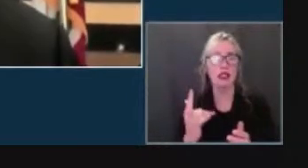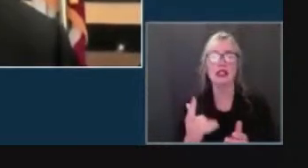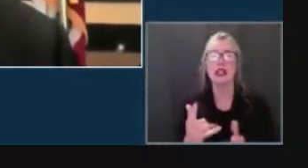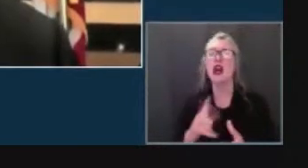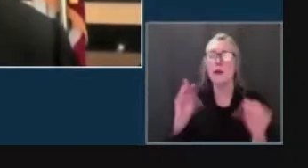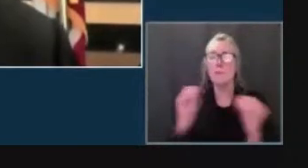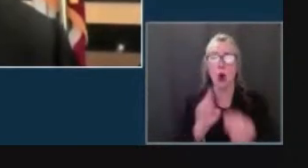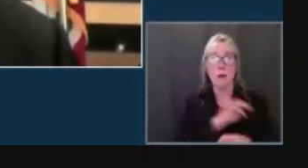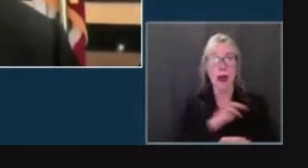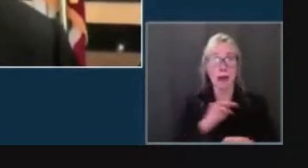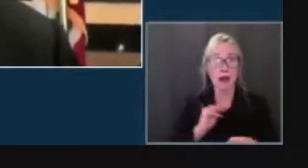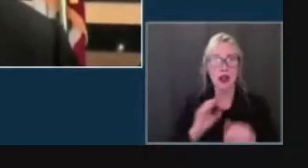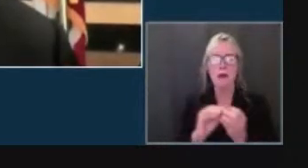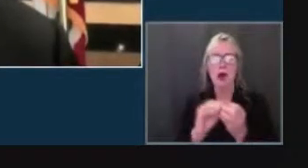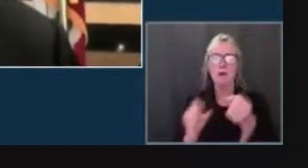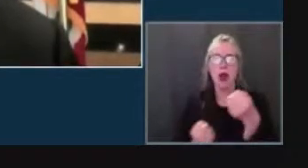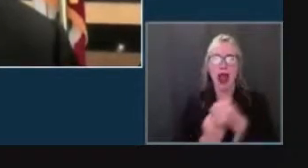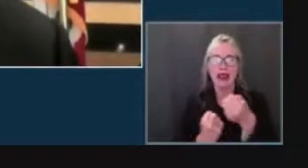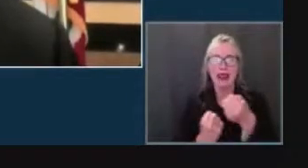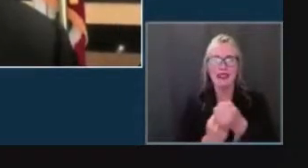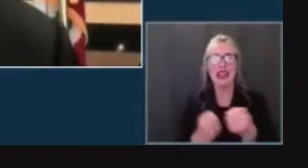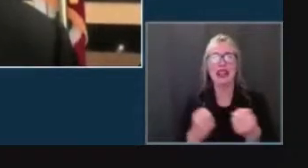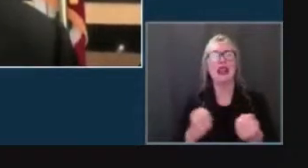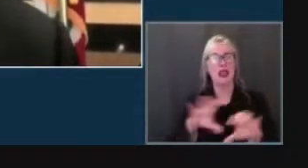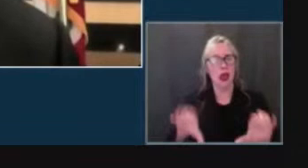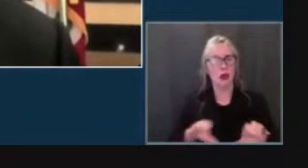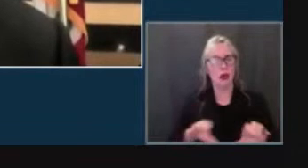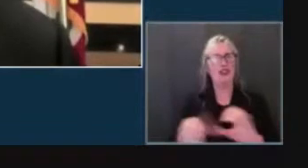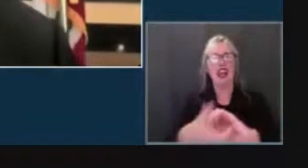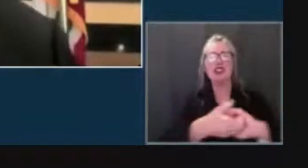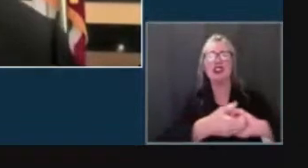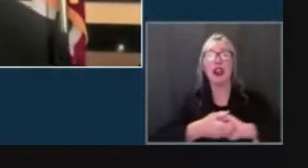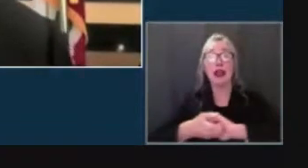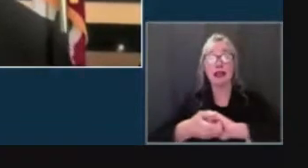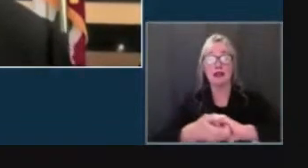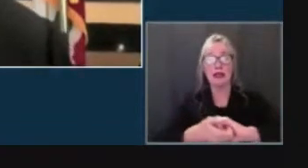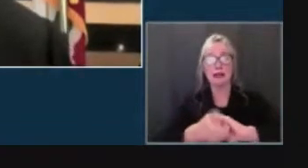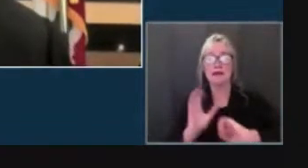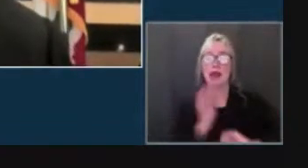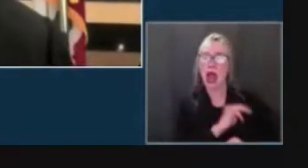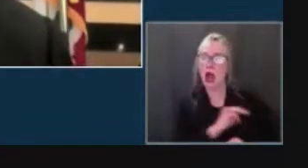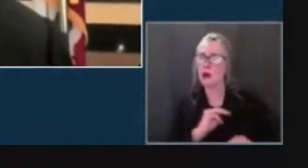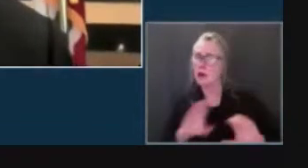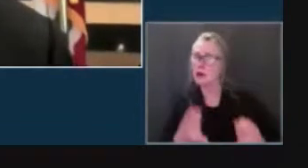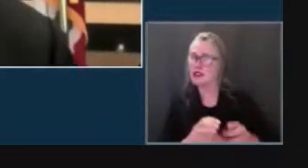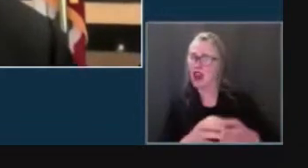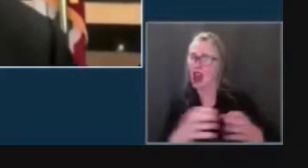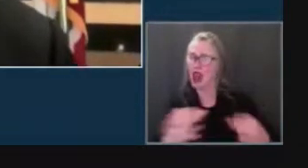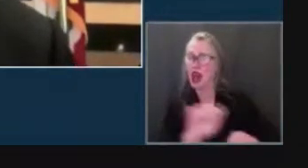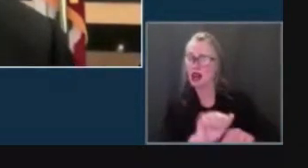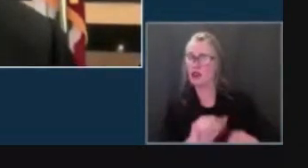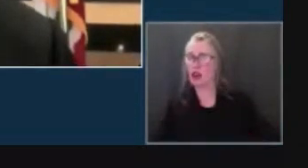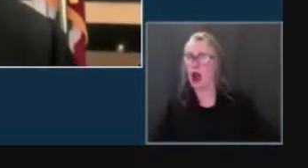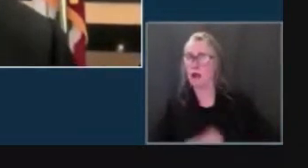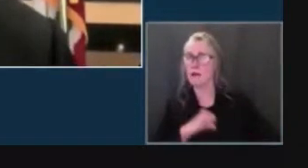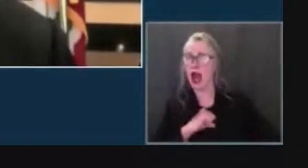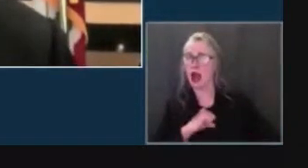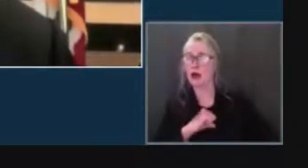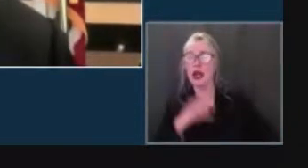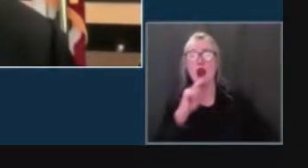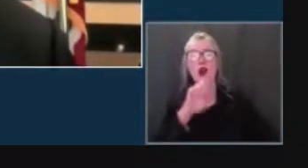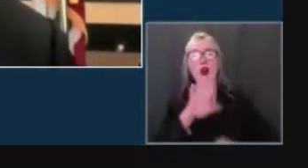and organizing that we've all collectively made. I'm proud of the work our members have done in that space, and I'm committed to working with our